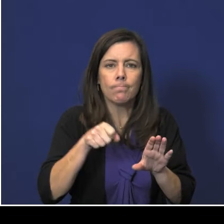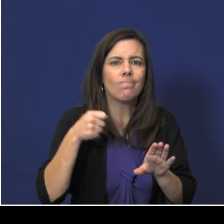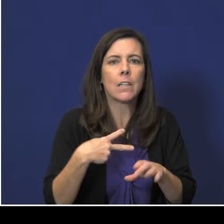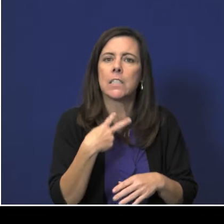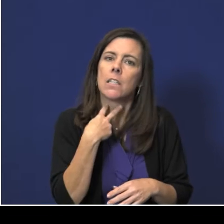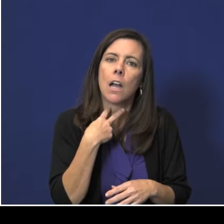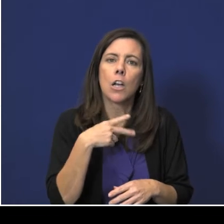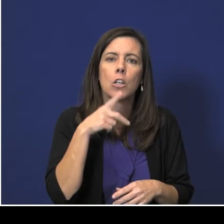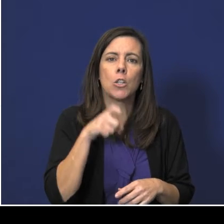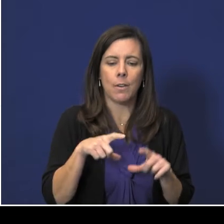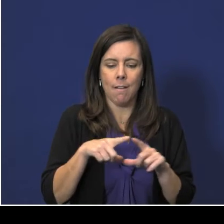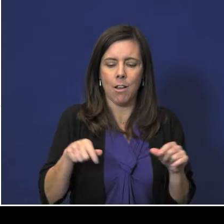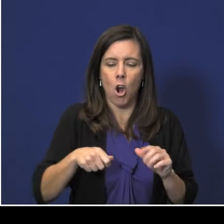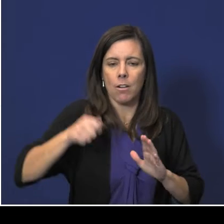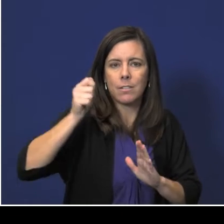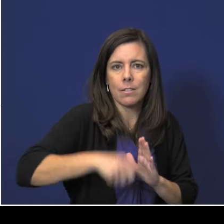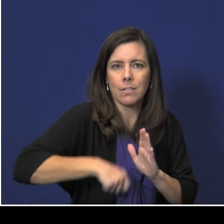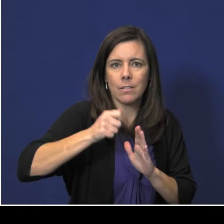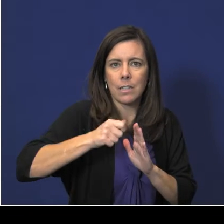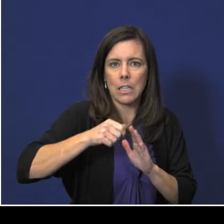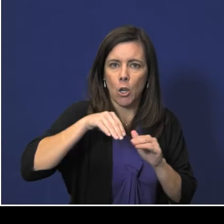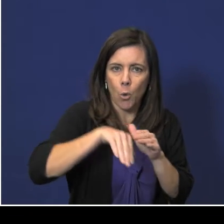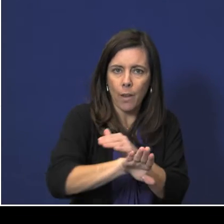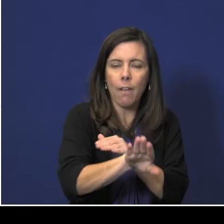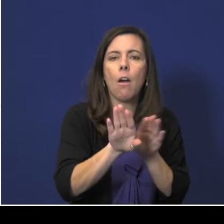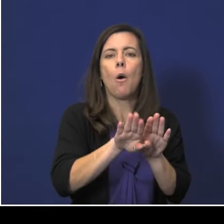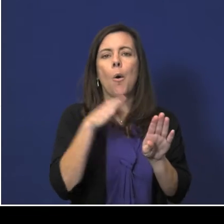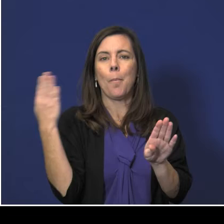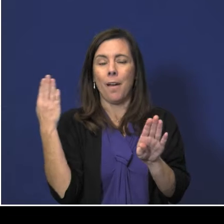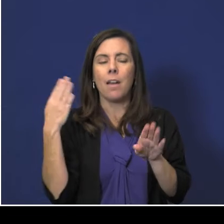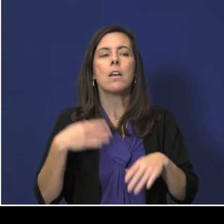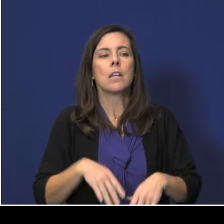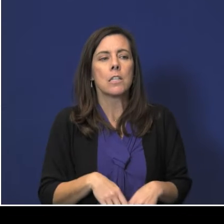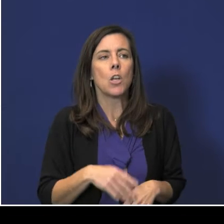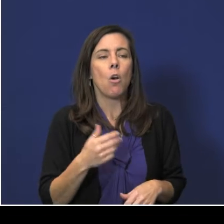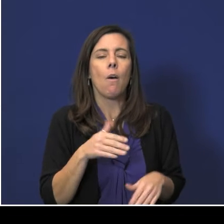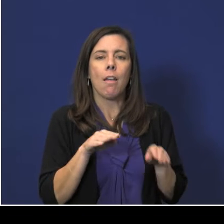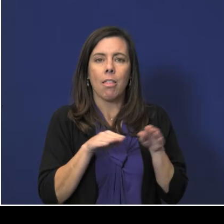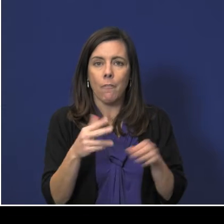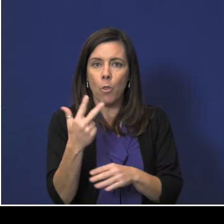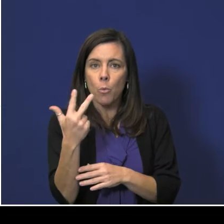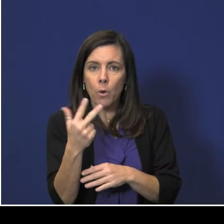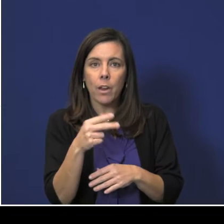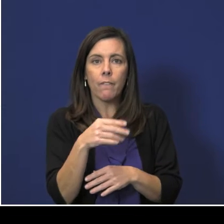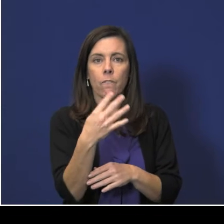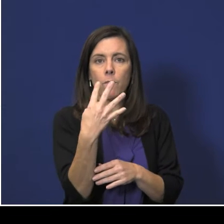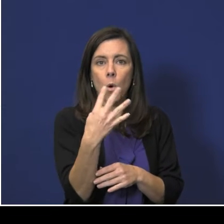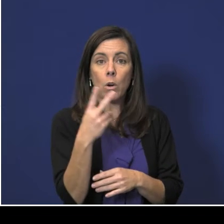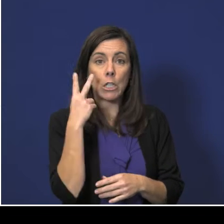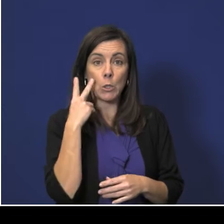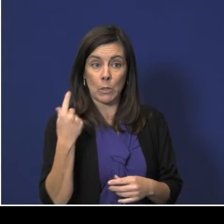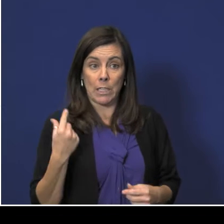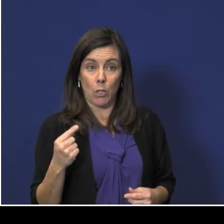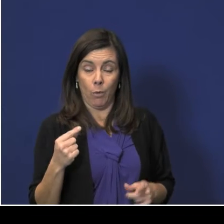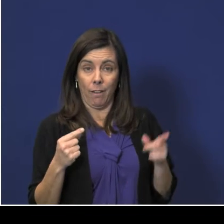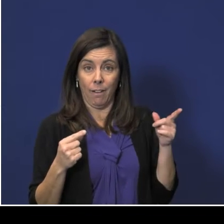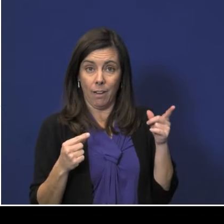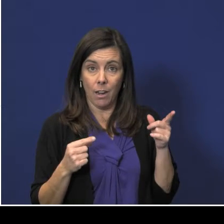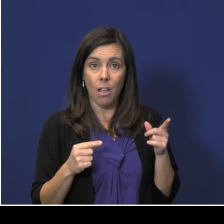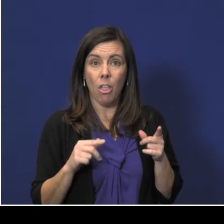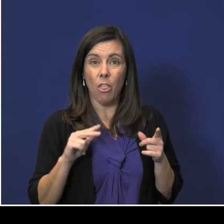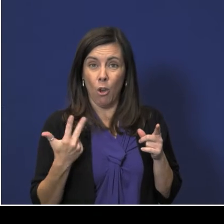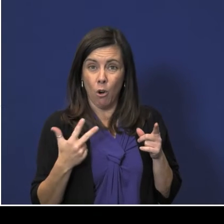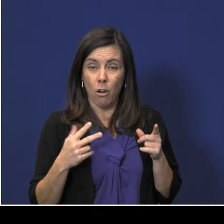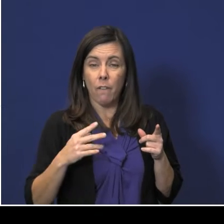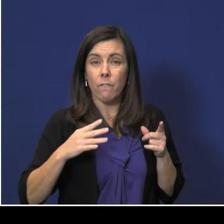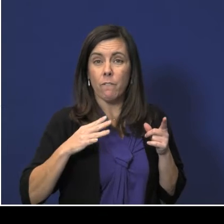level 3. And there's even a separation, especially on level 3 and 4. Again, you'll see it all in green. So you see this is the 3rd level. This is the 4th level. This is